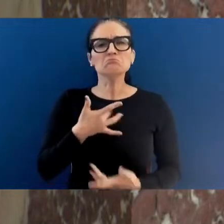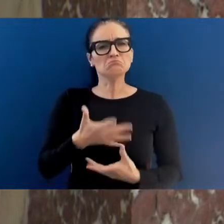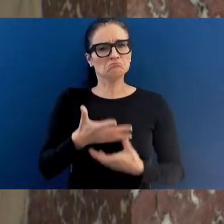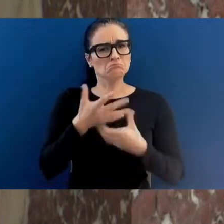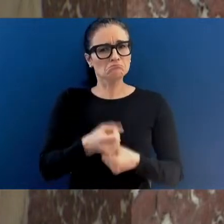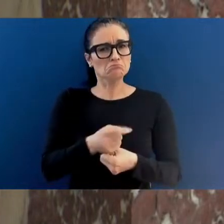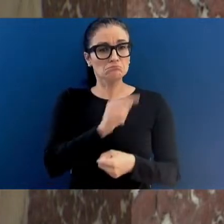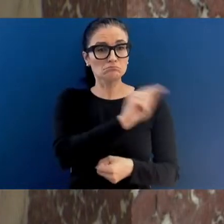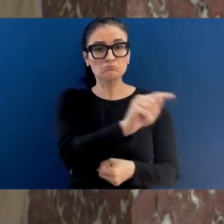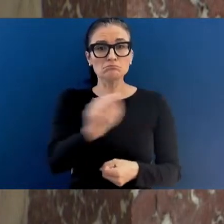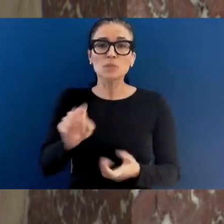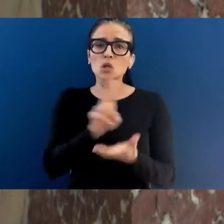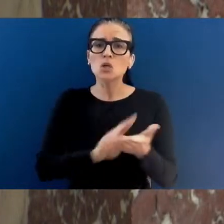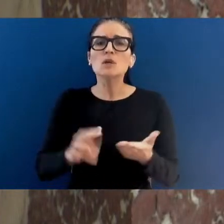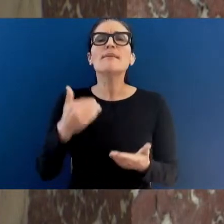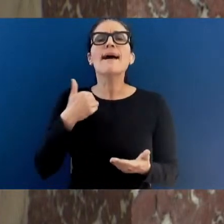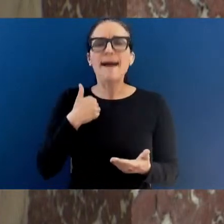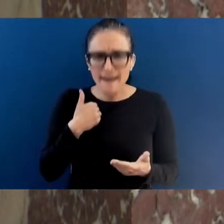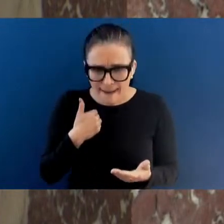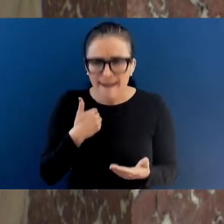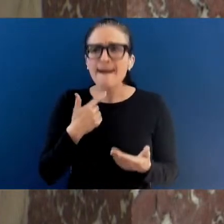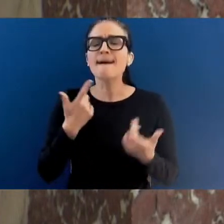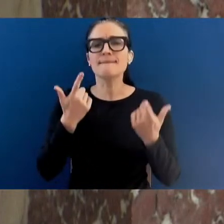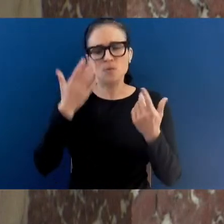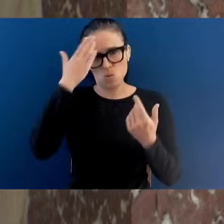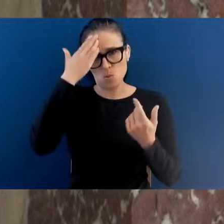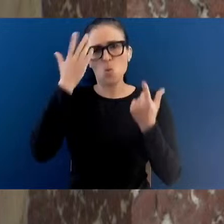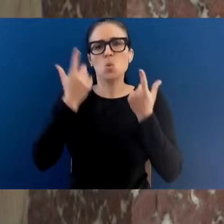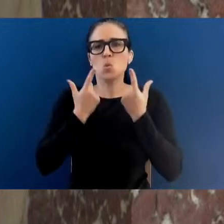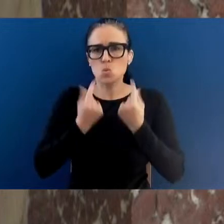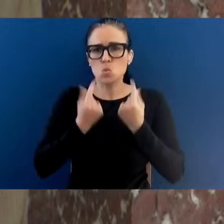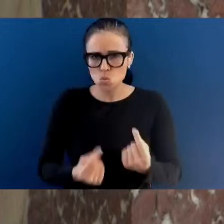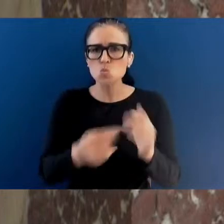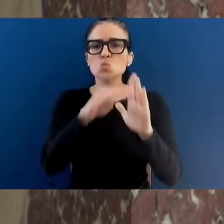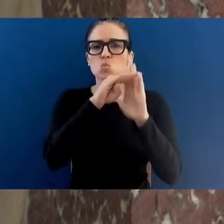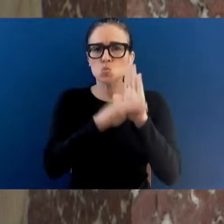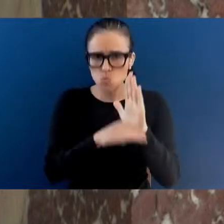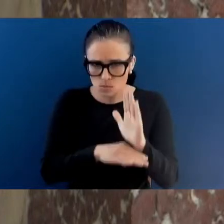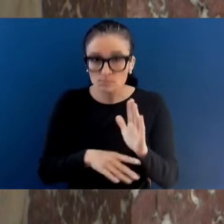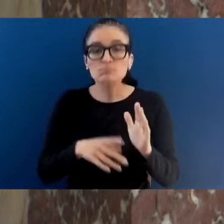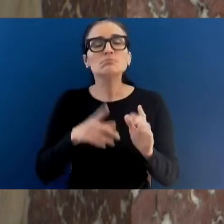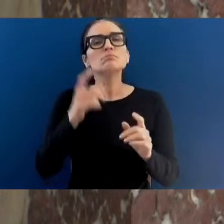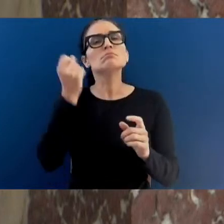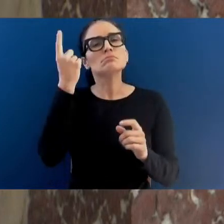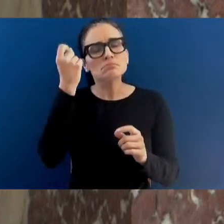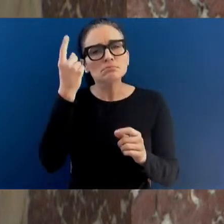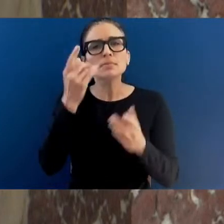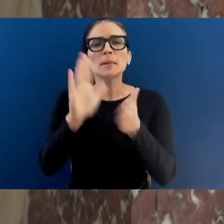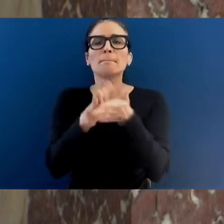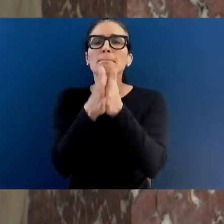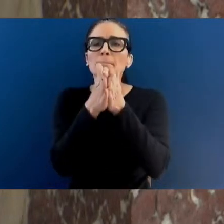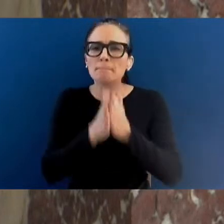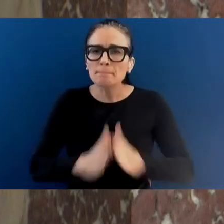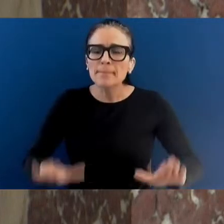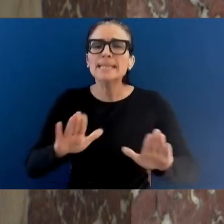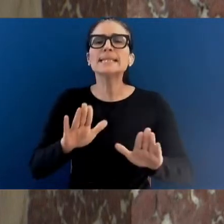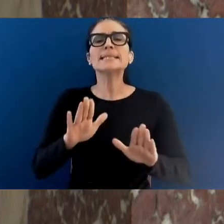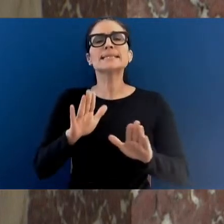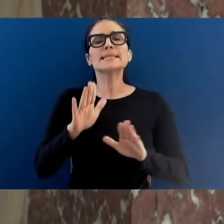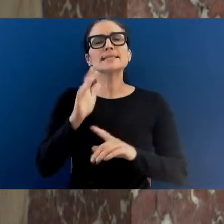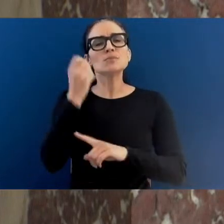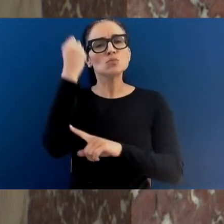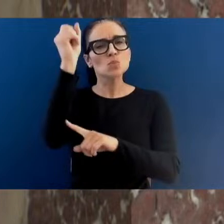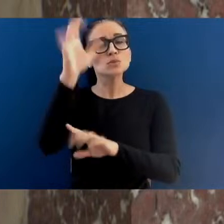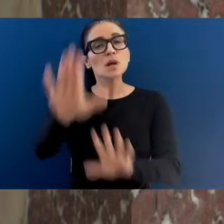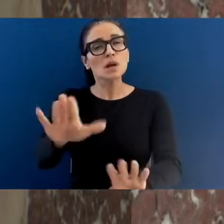protest while also ensuring that students and staff are kept safe. Our universities are working closely with local